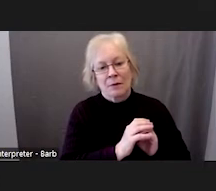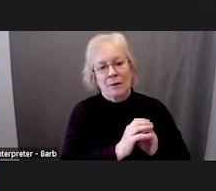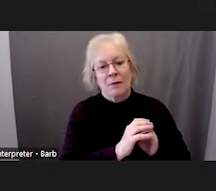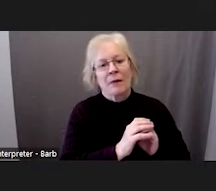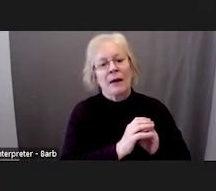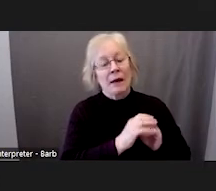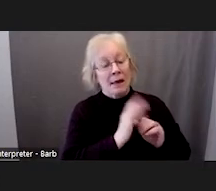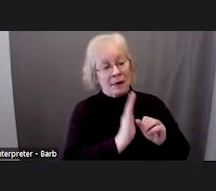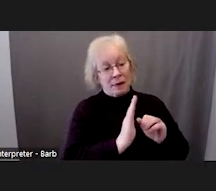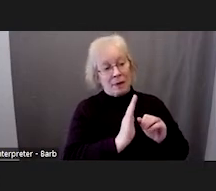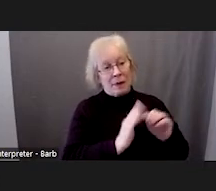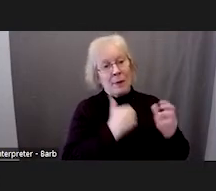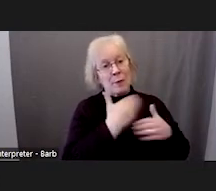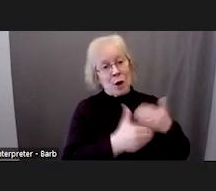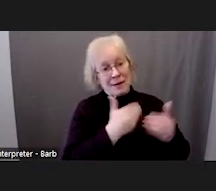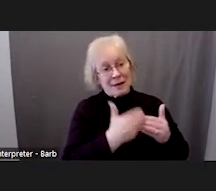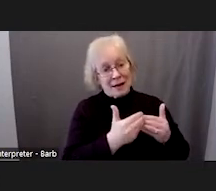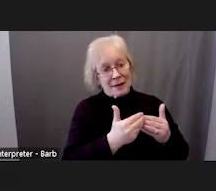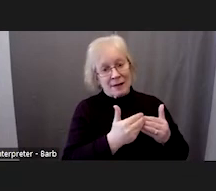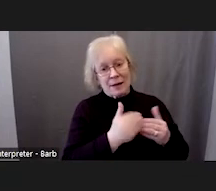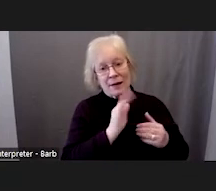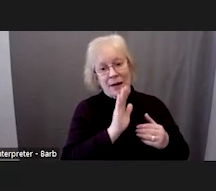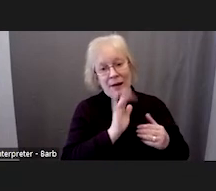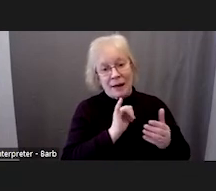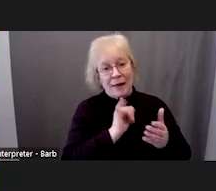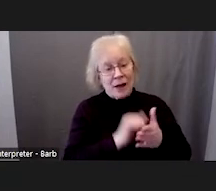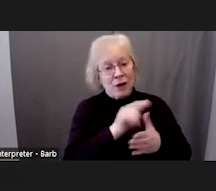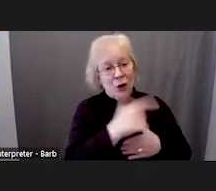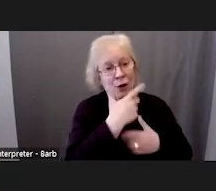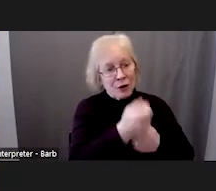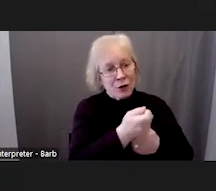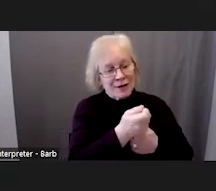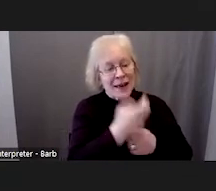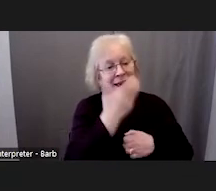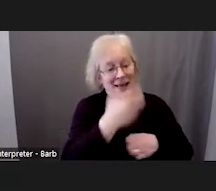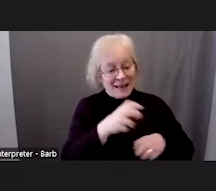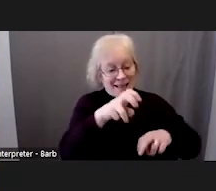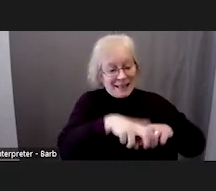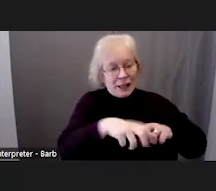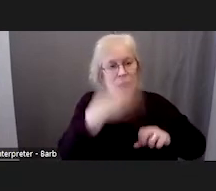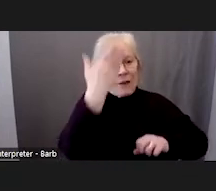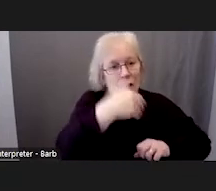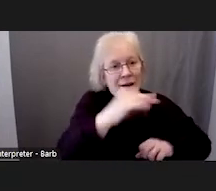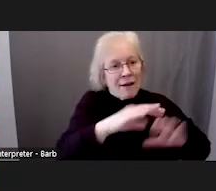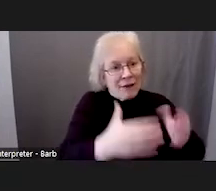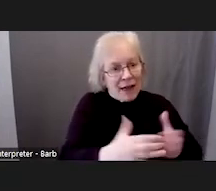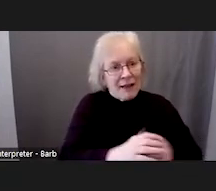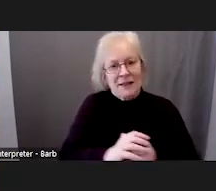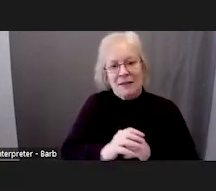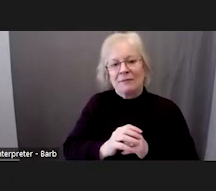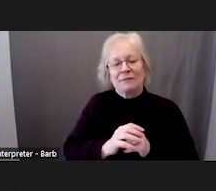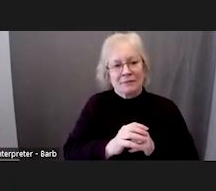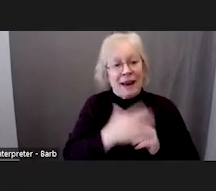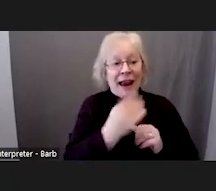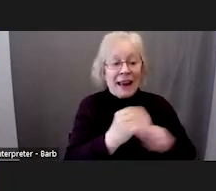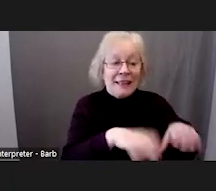your interest. Oh, yes. Okay, sit up front in class. And take classes in